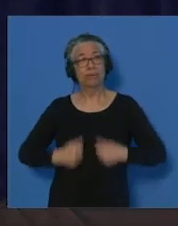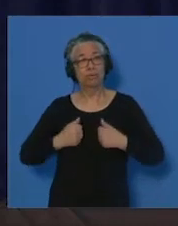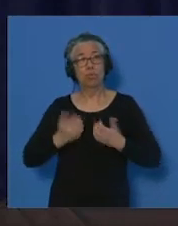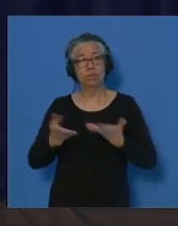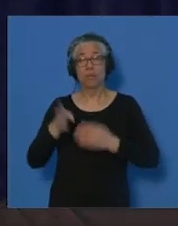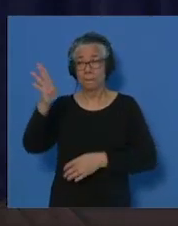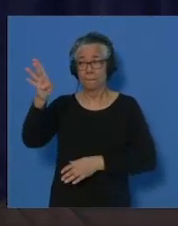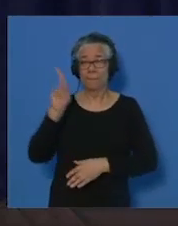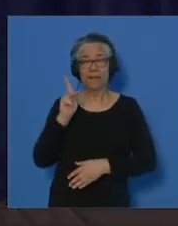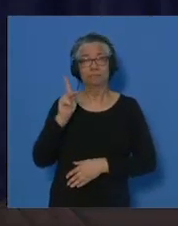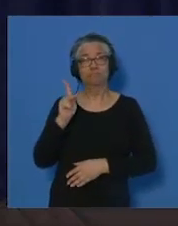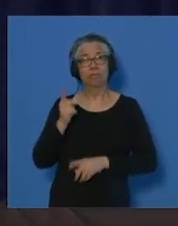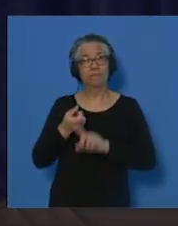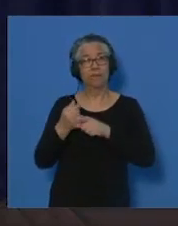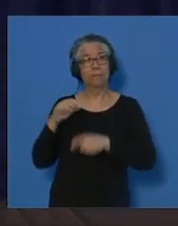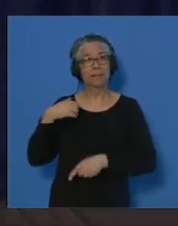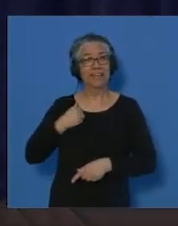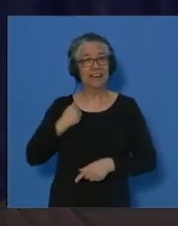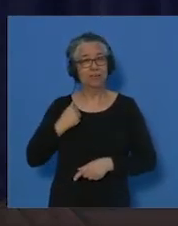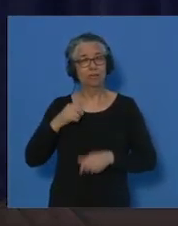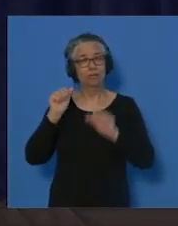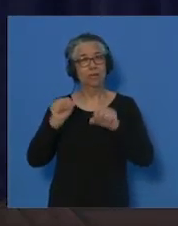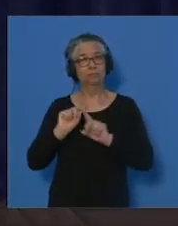to the website